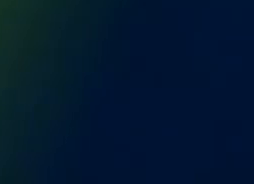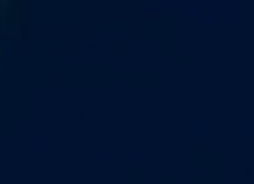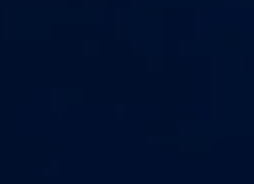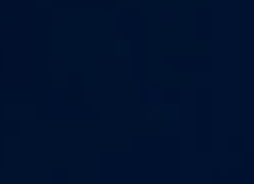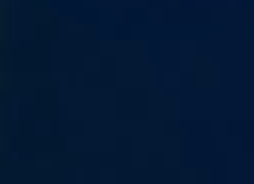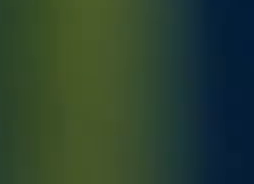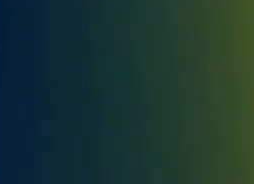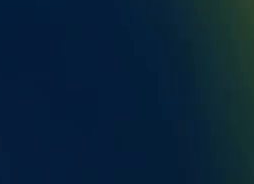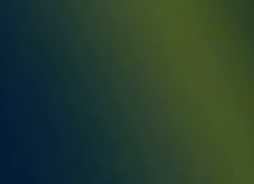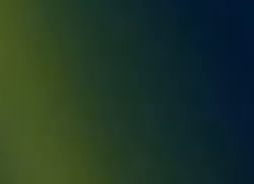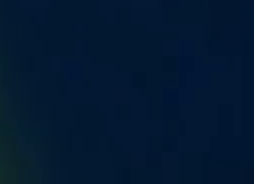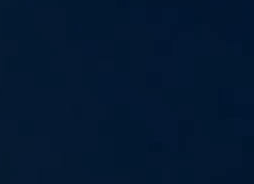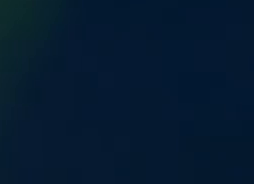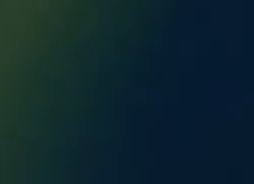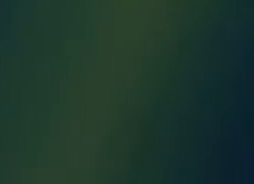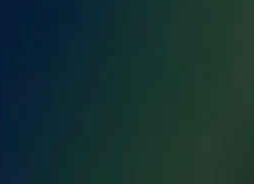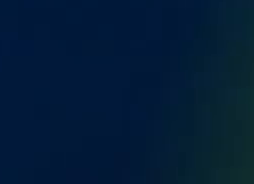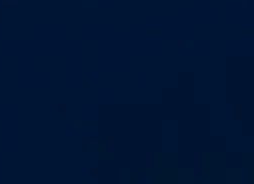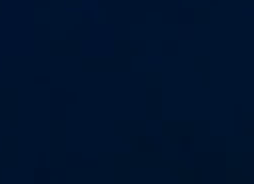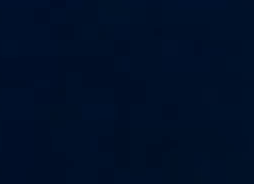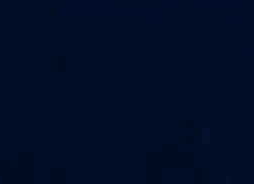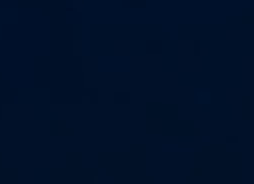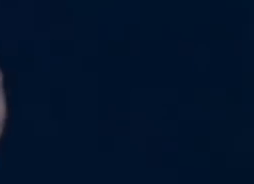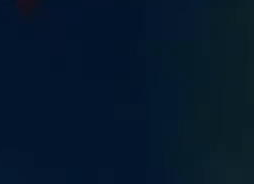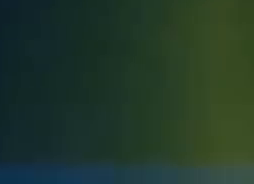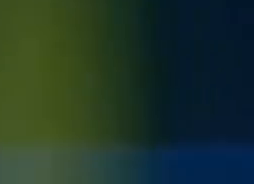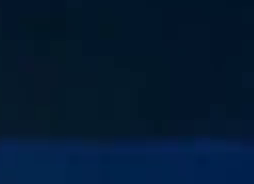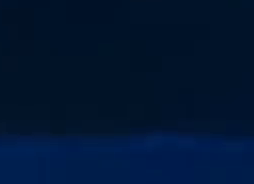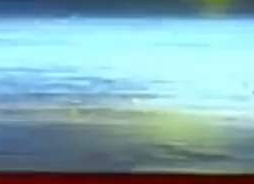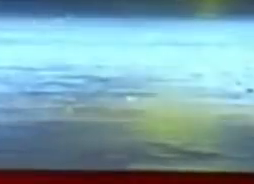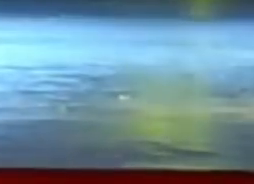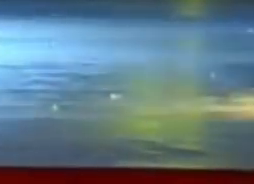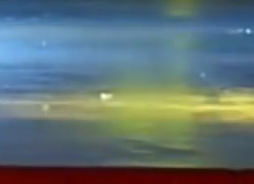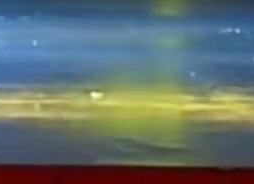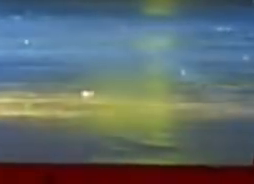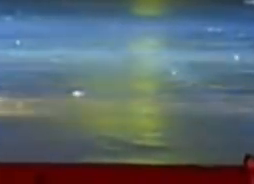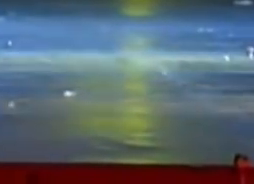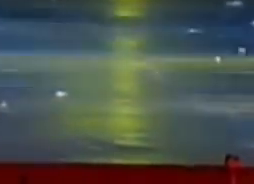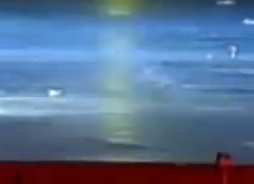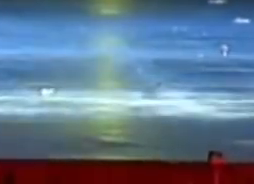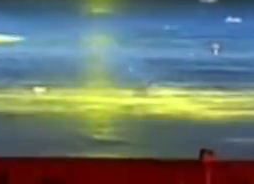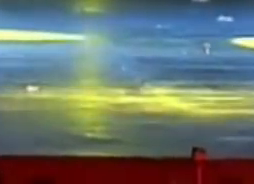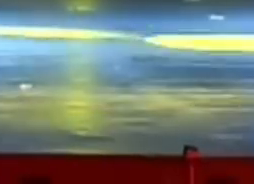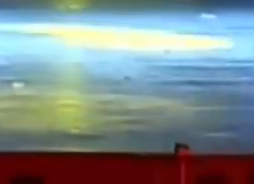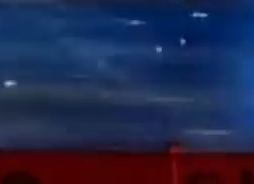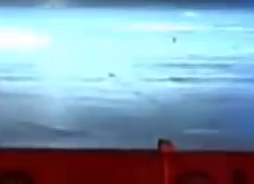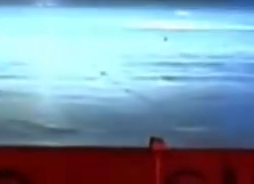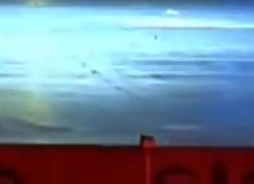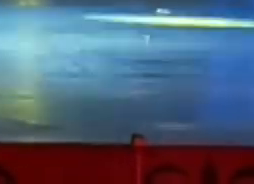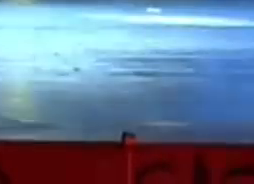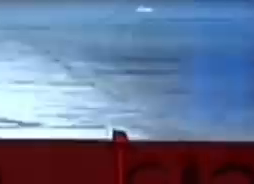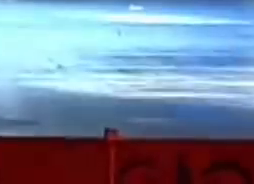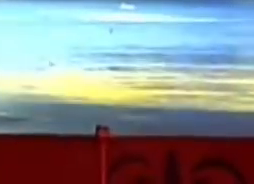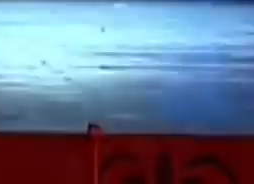you. Well, some say I'm bossy, cause I am the boss. Buy anything, I don't care what it costs. Stack like a casino, I'm Monte Rostino. If